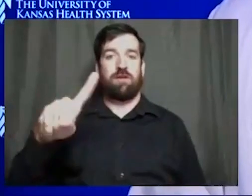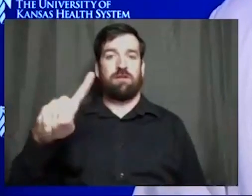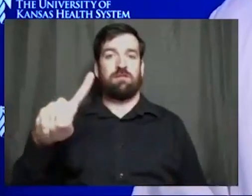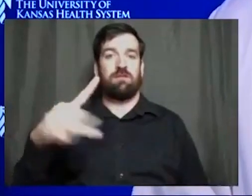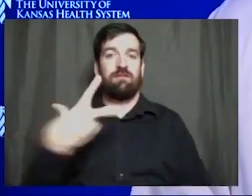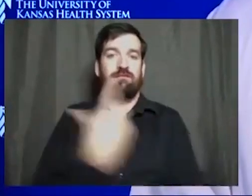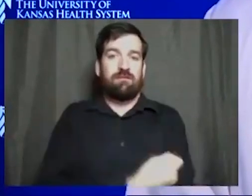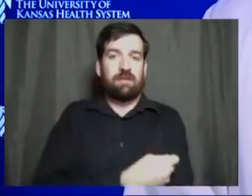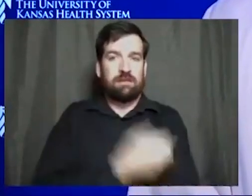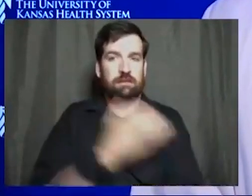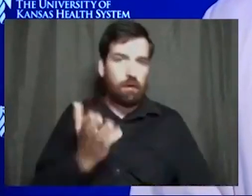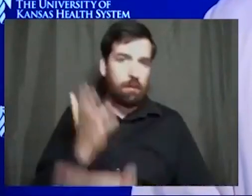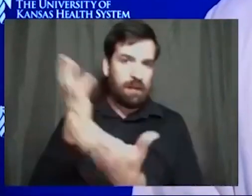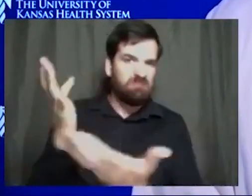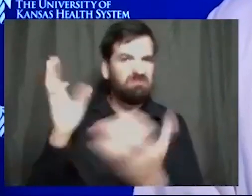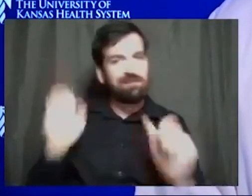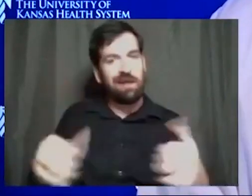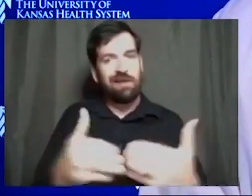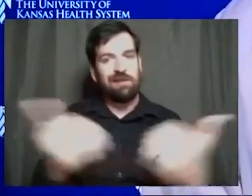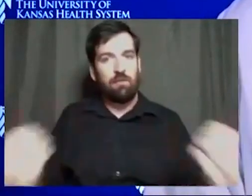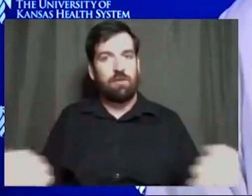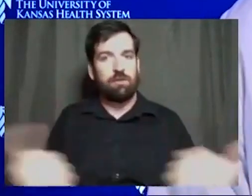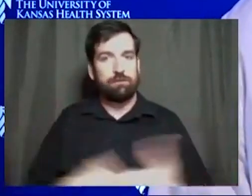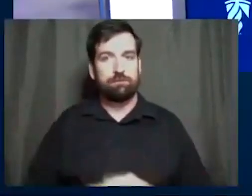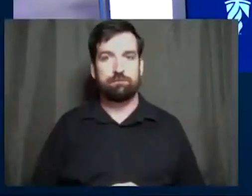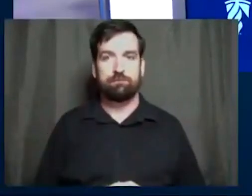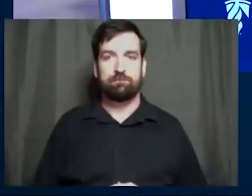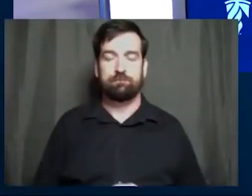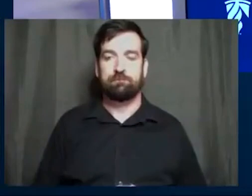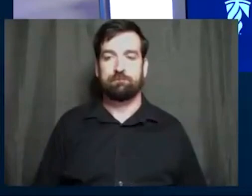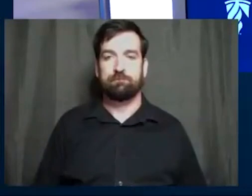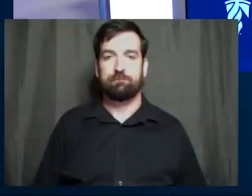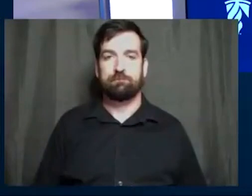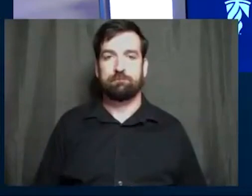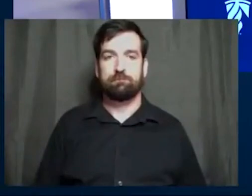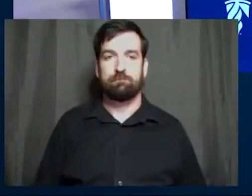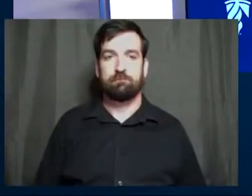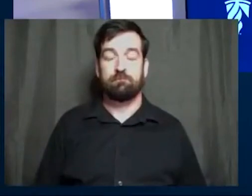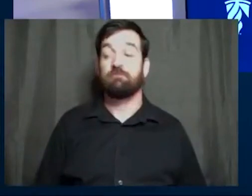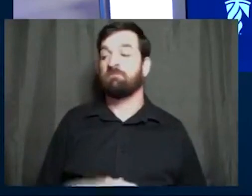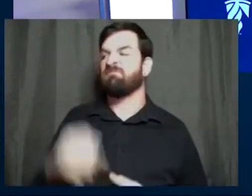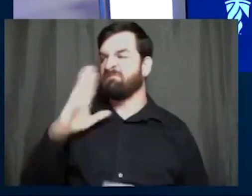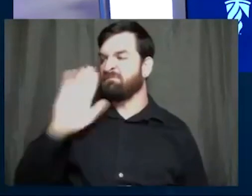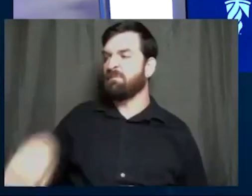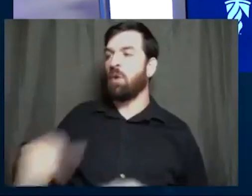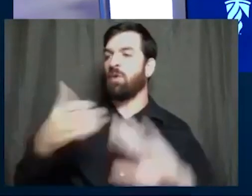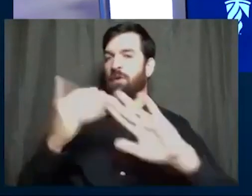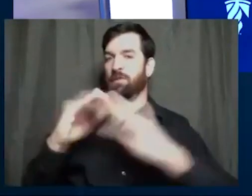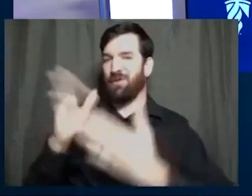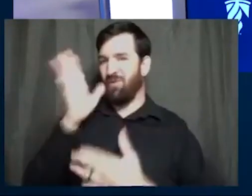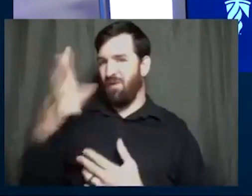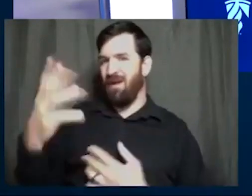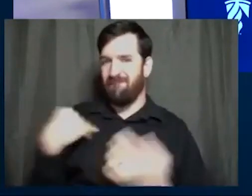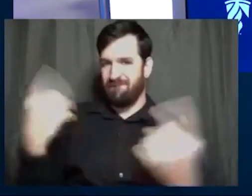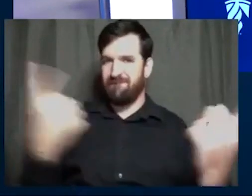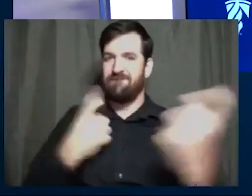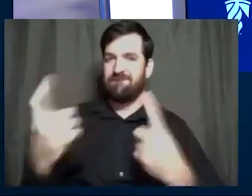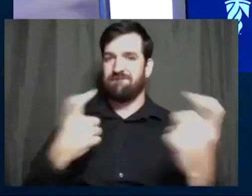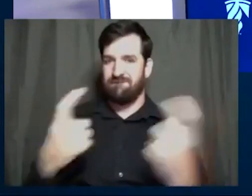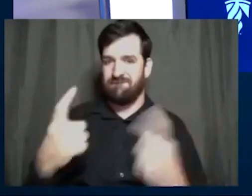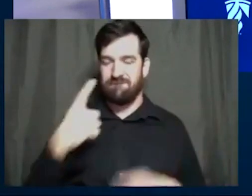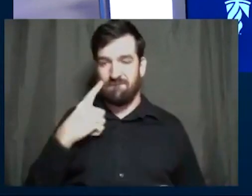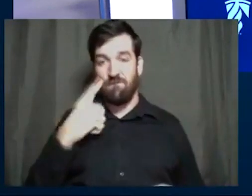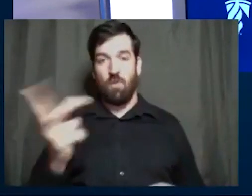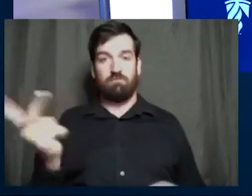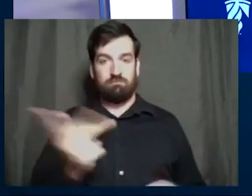can do it separated if it meets your schedule. Well, we know our community is going to have questions for Dr. Hawkinson and Dr. Myers, so get those in. But I do